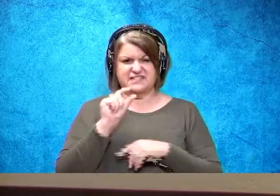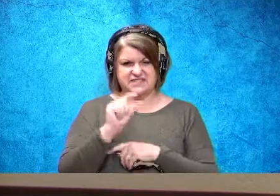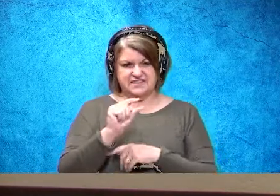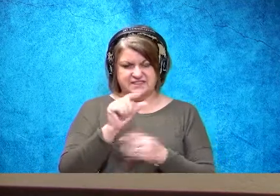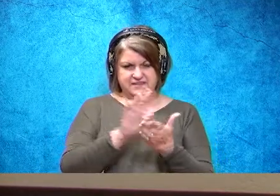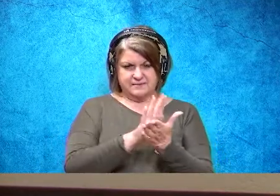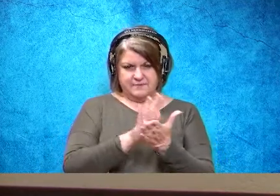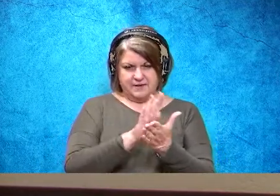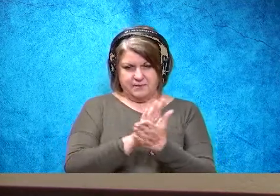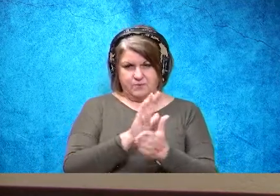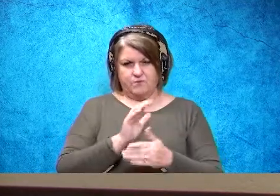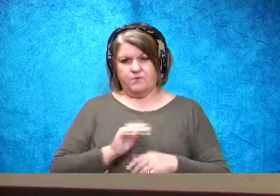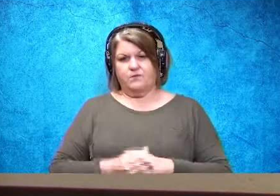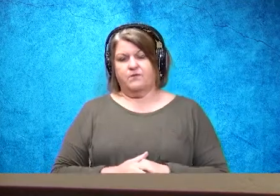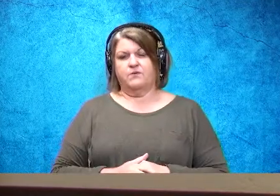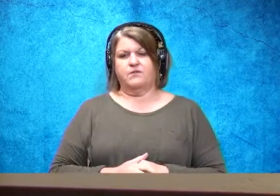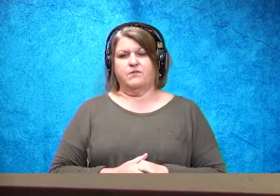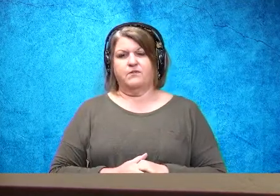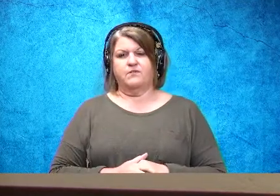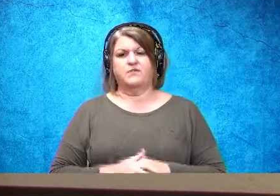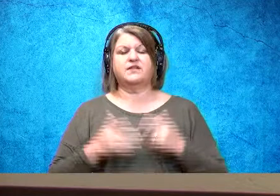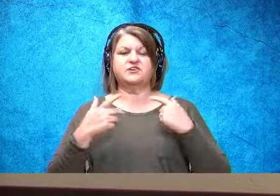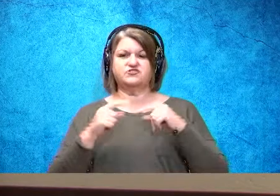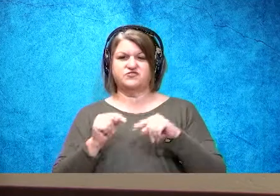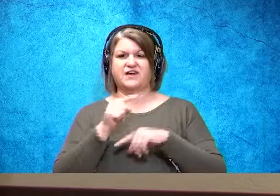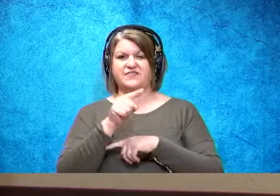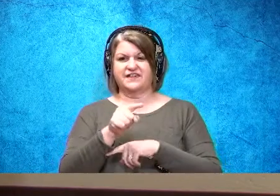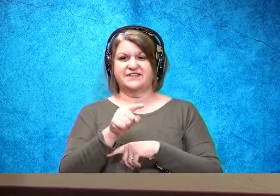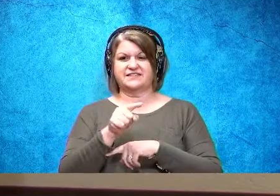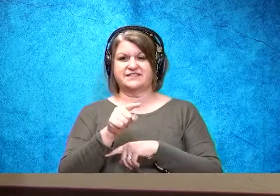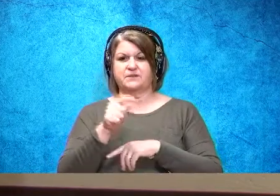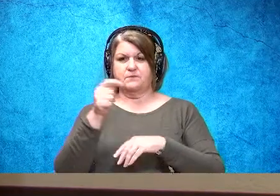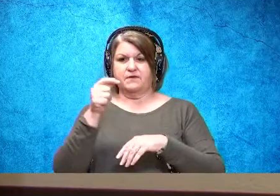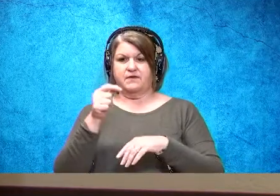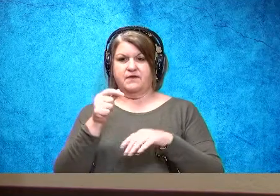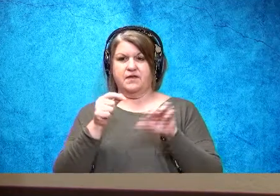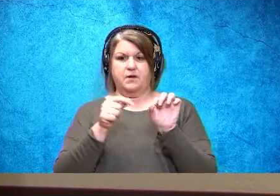Let's try this one. So I can put this under my paper